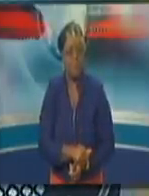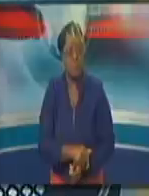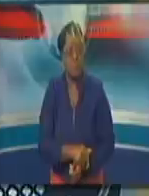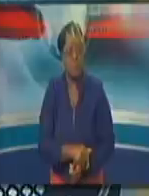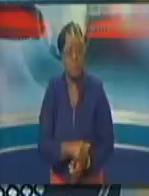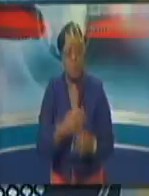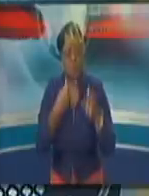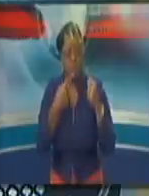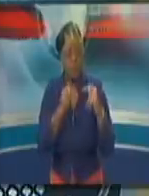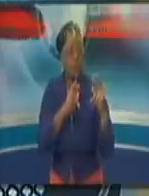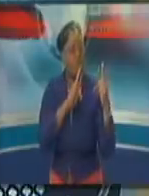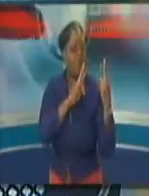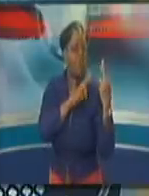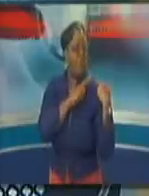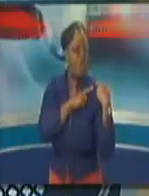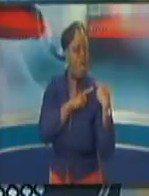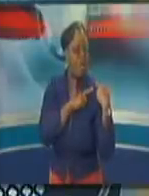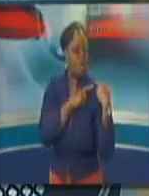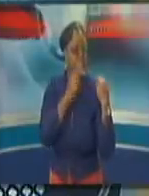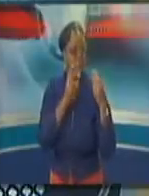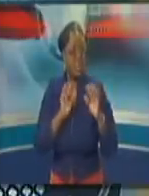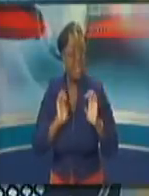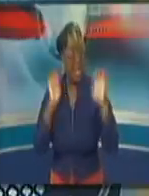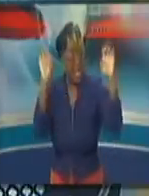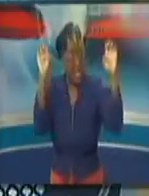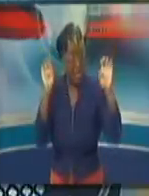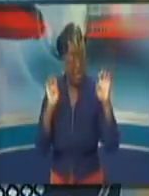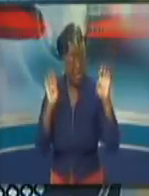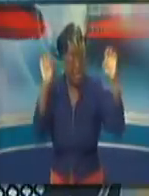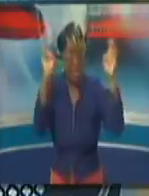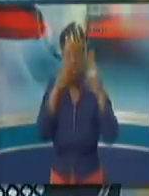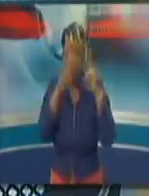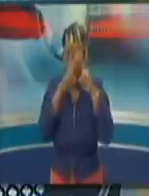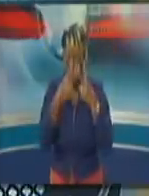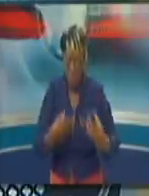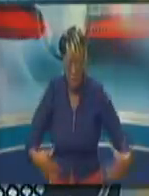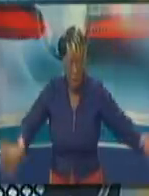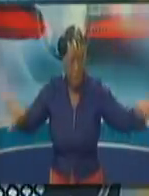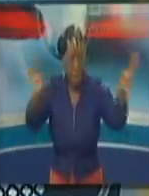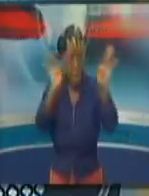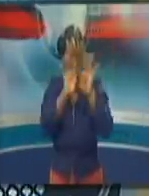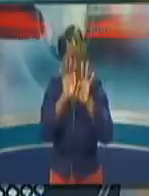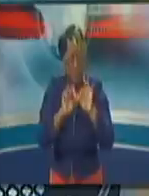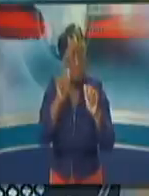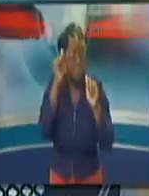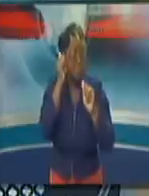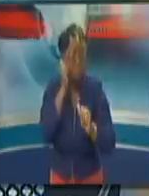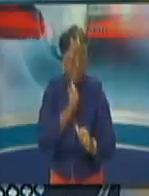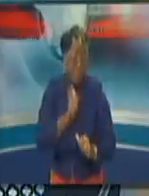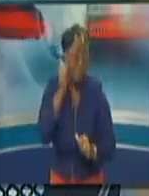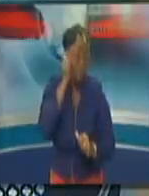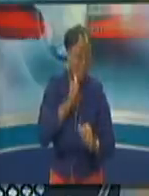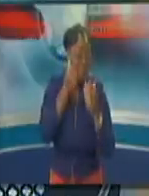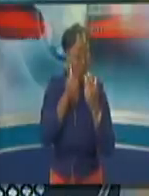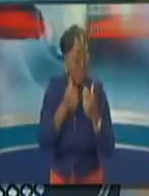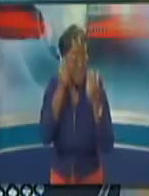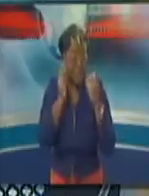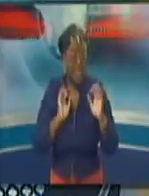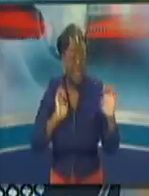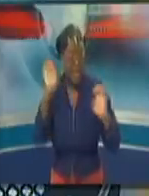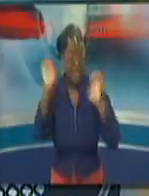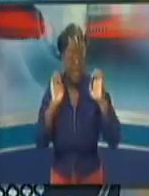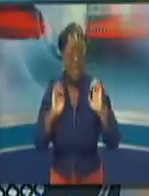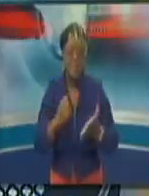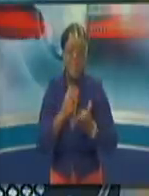Try relaxing with daily exercise. That's very important. Exercise is good for us physically and mentally, and it helps with sleep, which